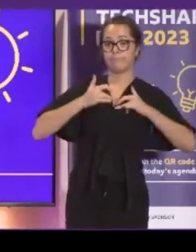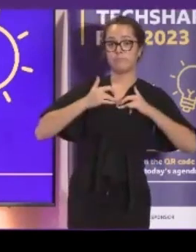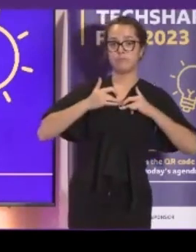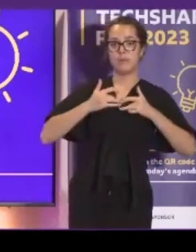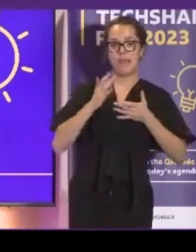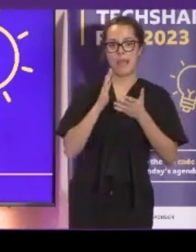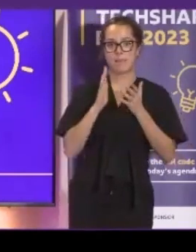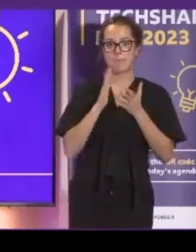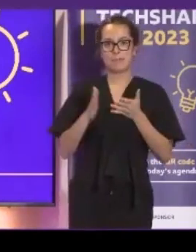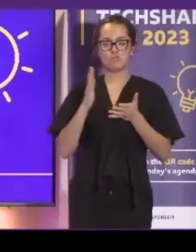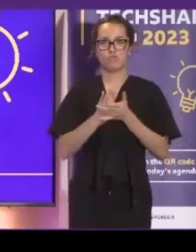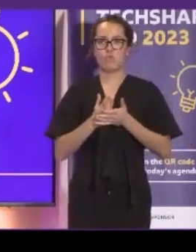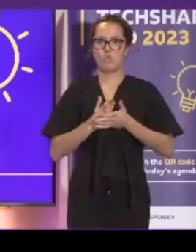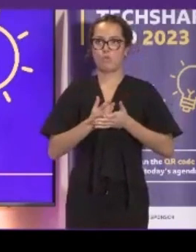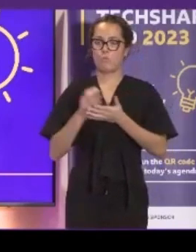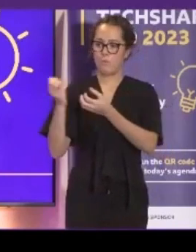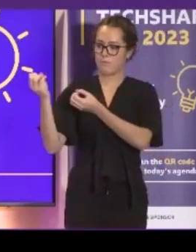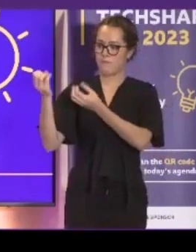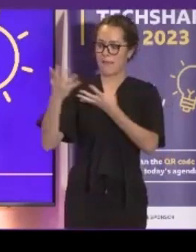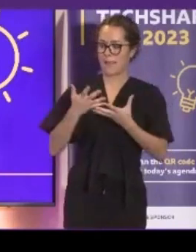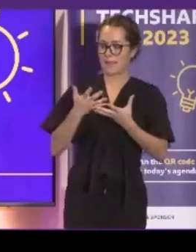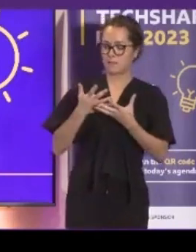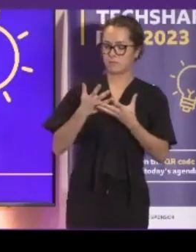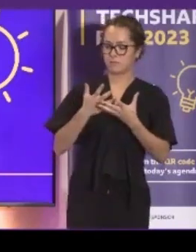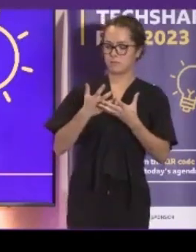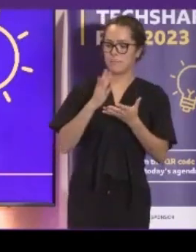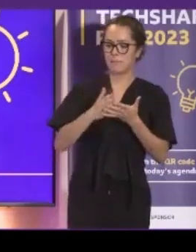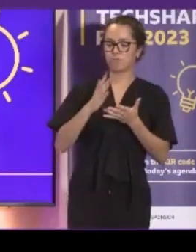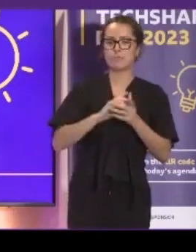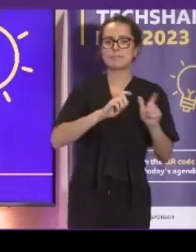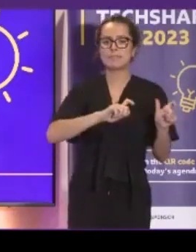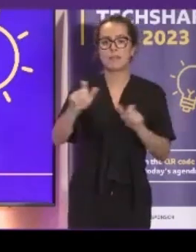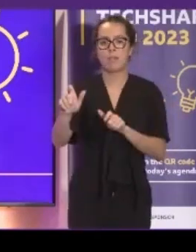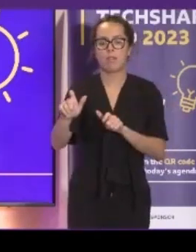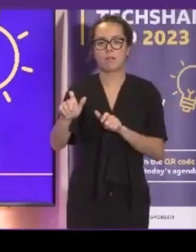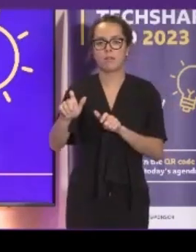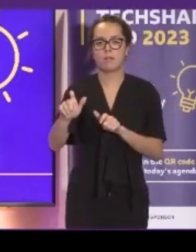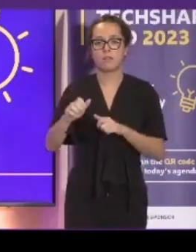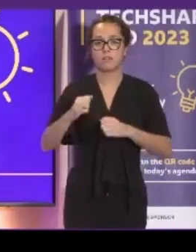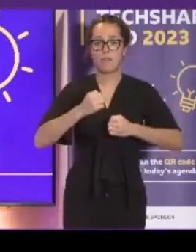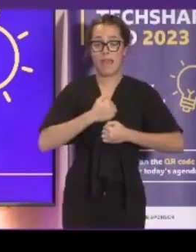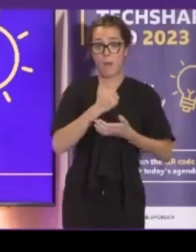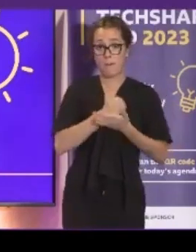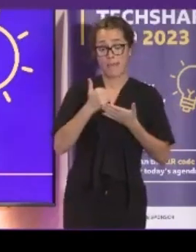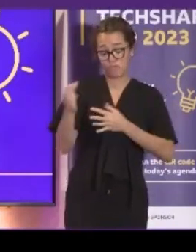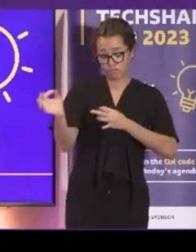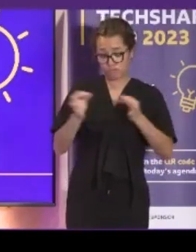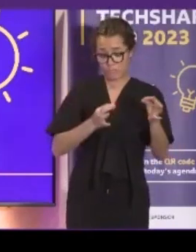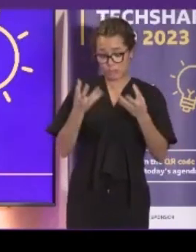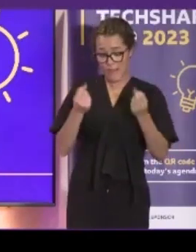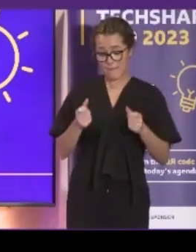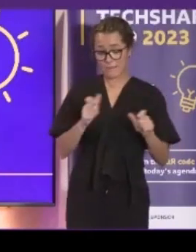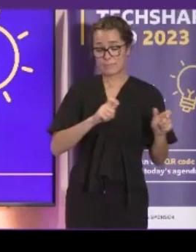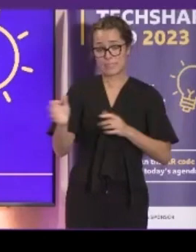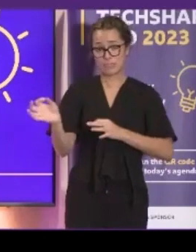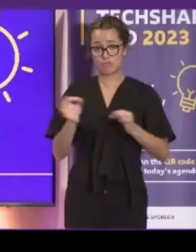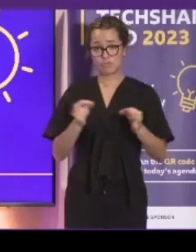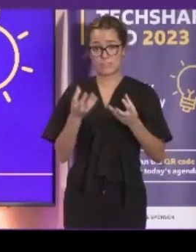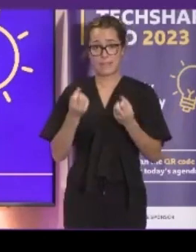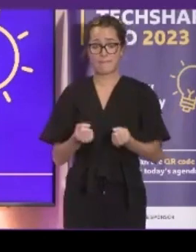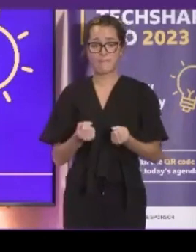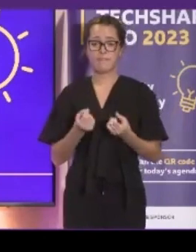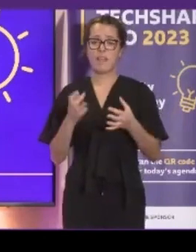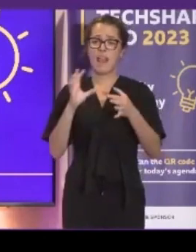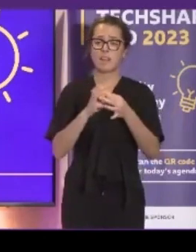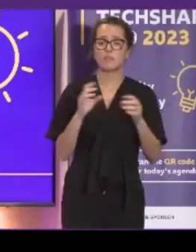way possible, right? So as a bank, we obviously have a sustainability strategy in place that touches upon things